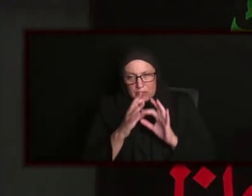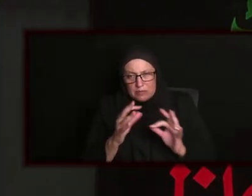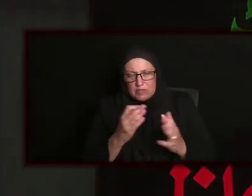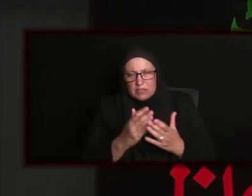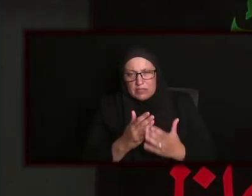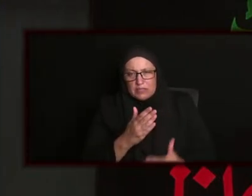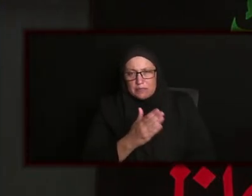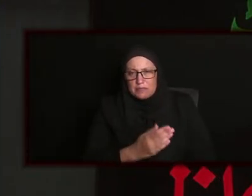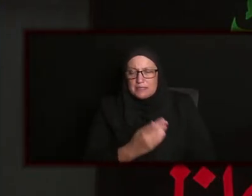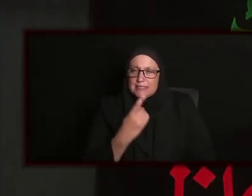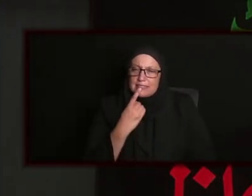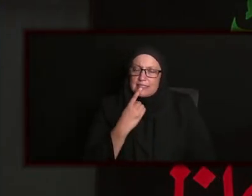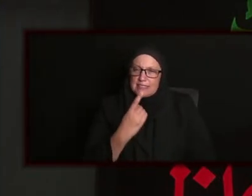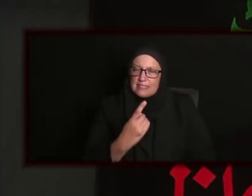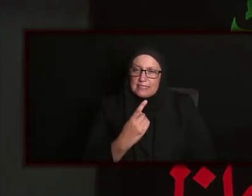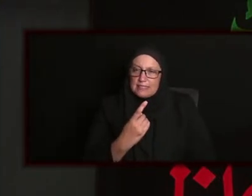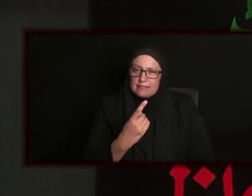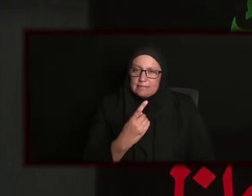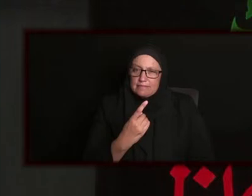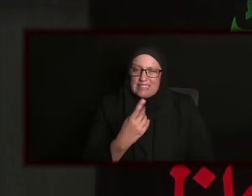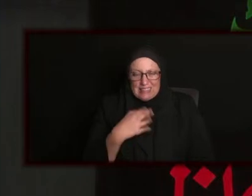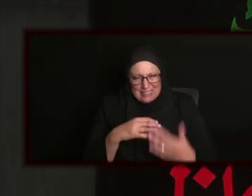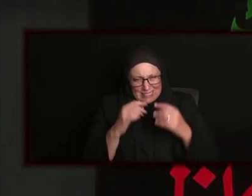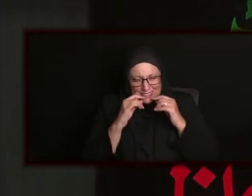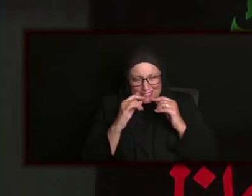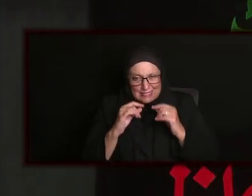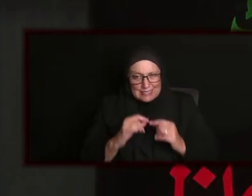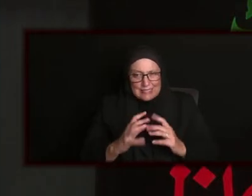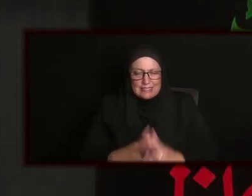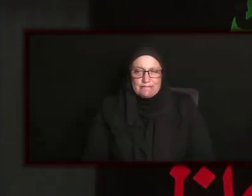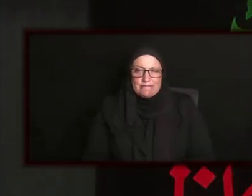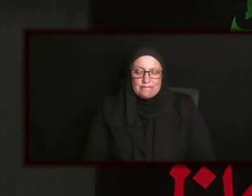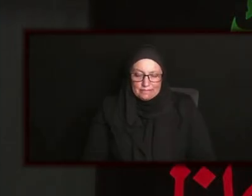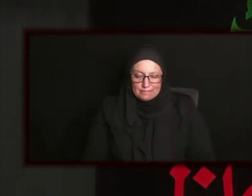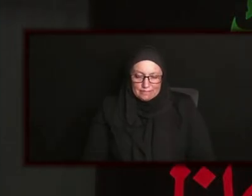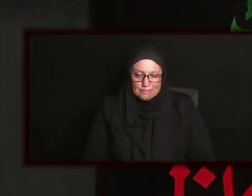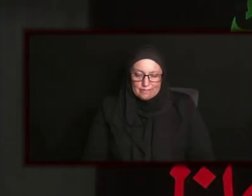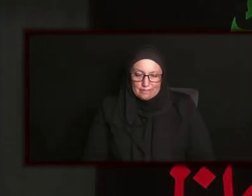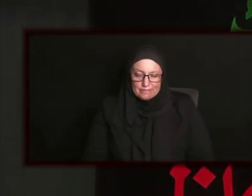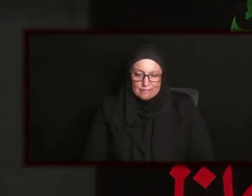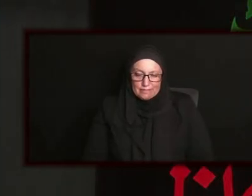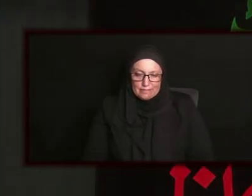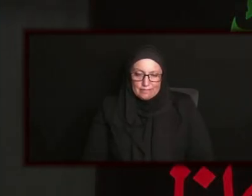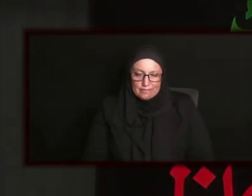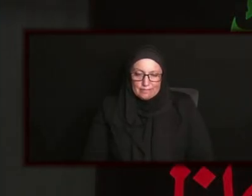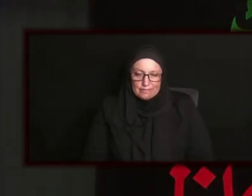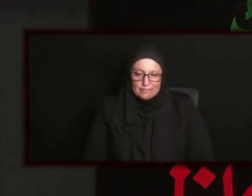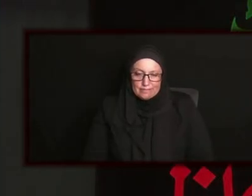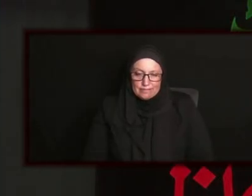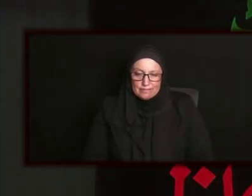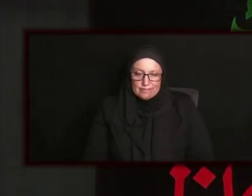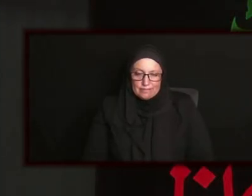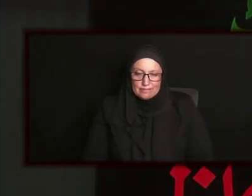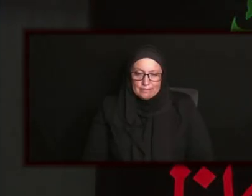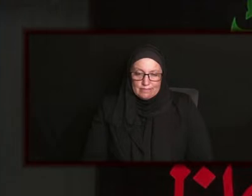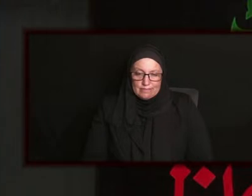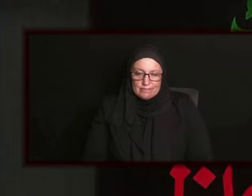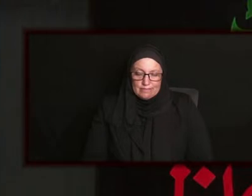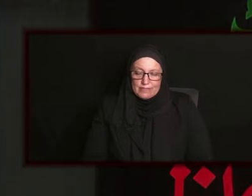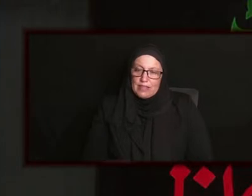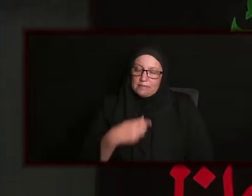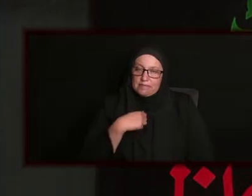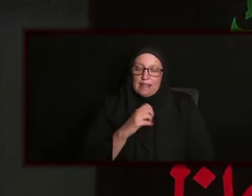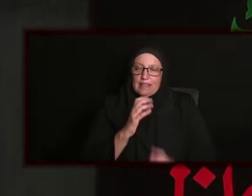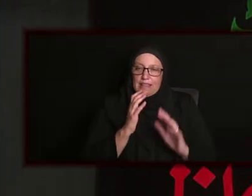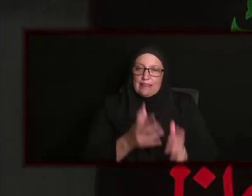that Rasulullah has said, "Inni tarikun fikum al-thaqalain." I am leaving behind